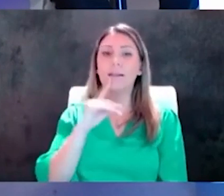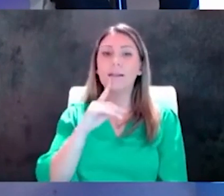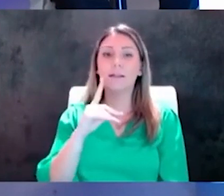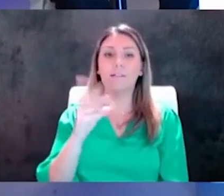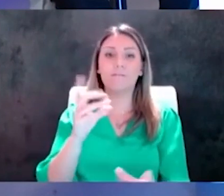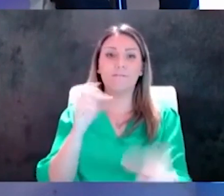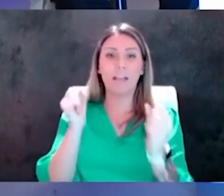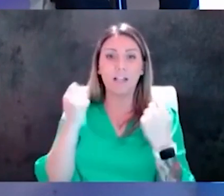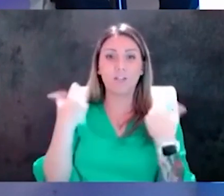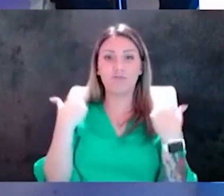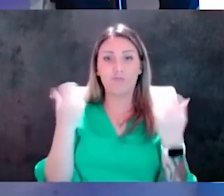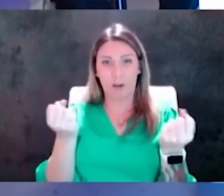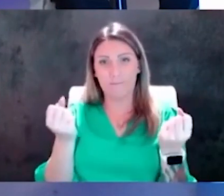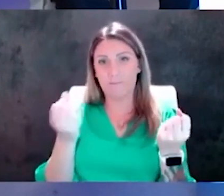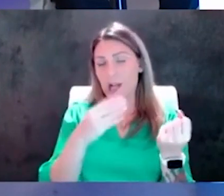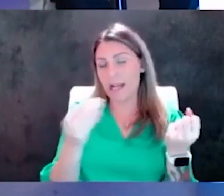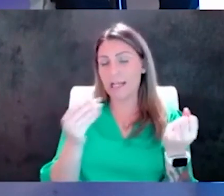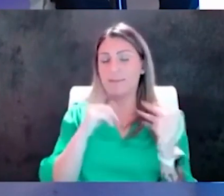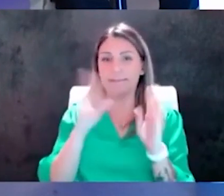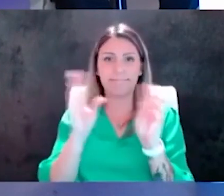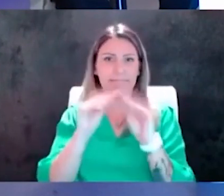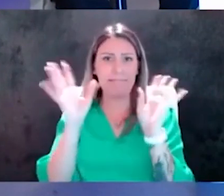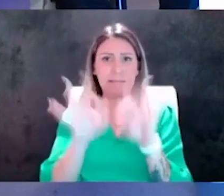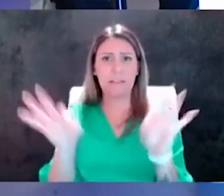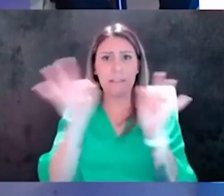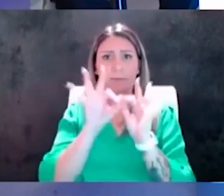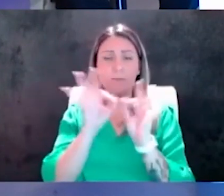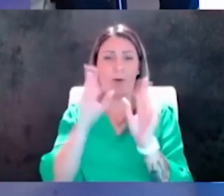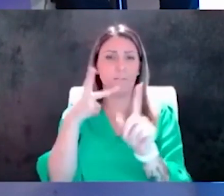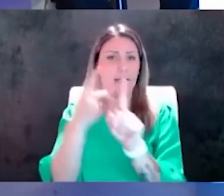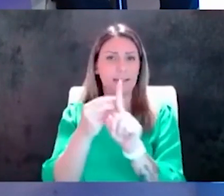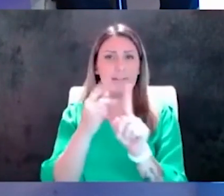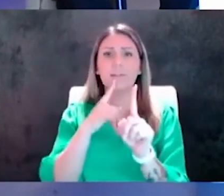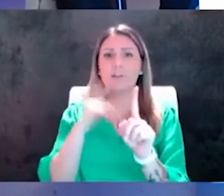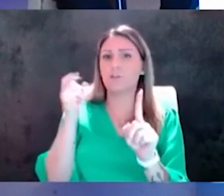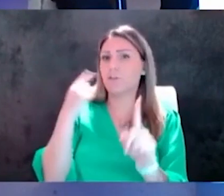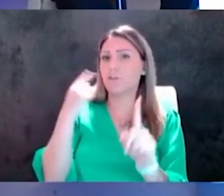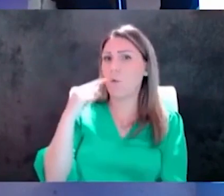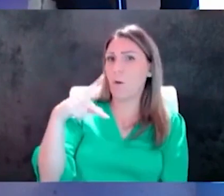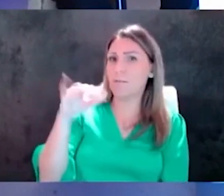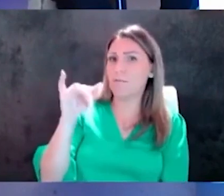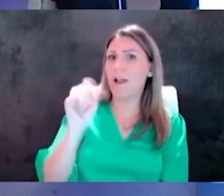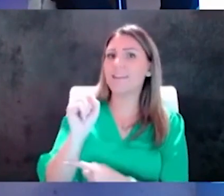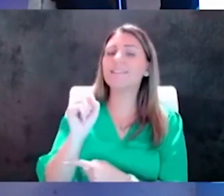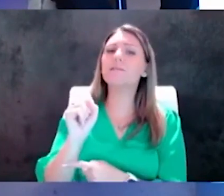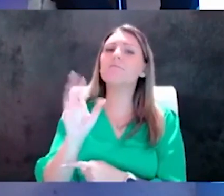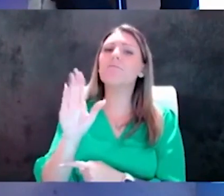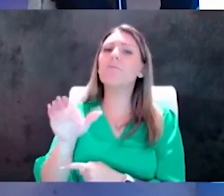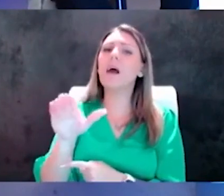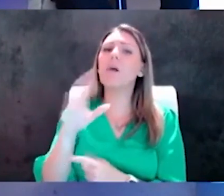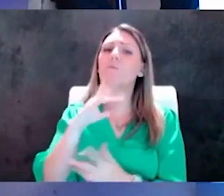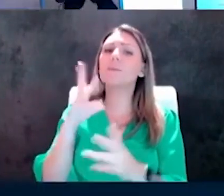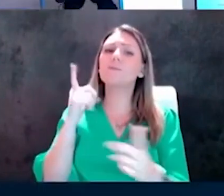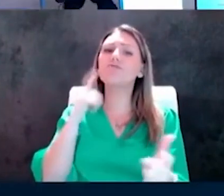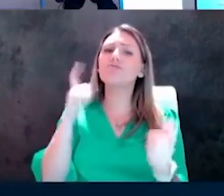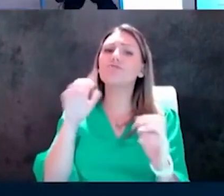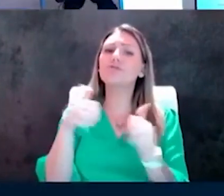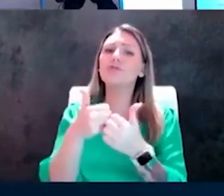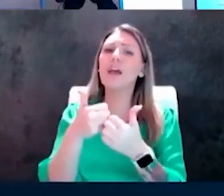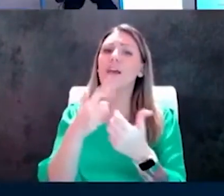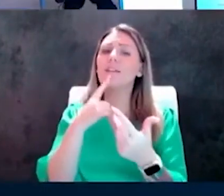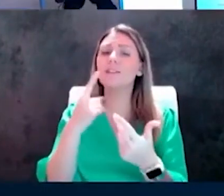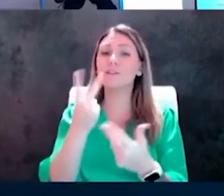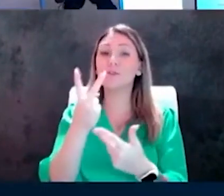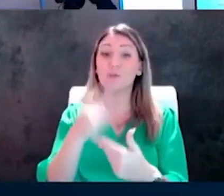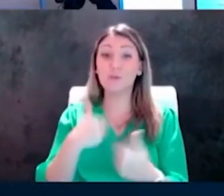vaccination is an important adjunct to the treatment for POTS. Mikayla, what's been the greatest challenge for you? Especially, you have 2 young children, is that right?